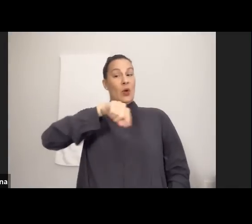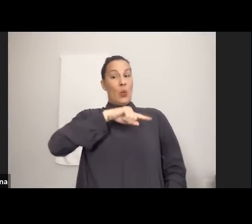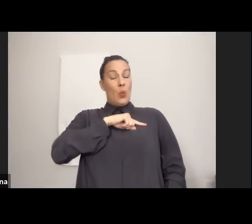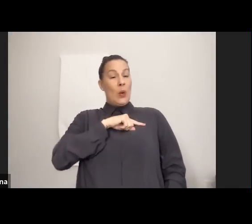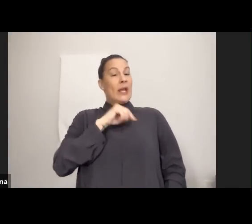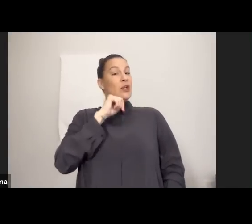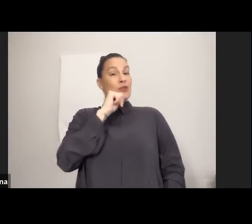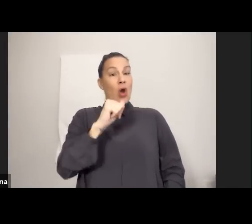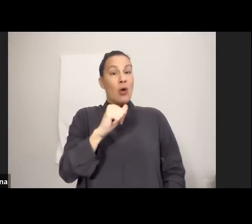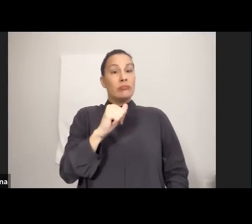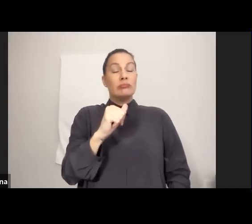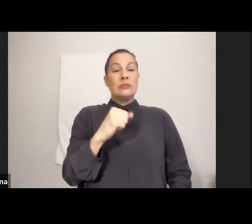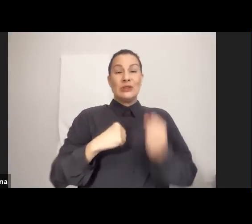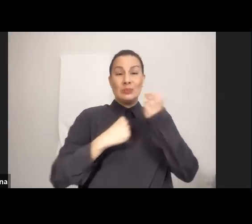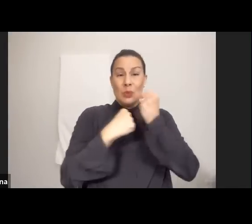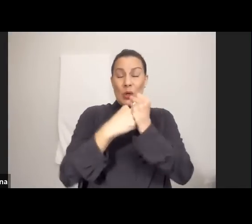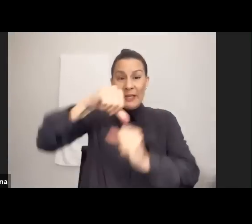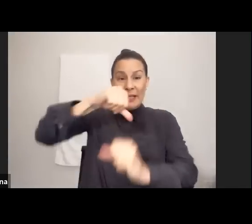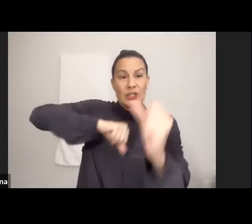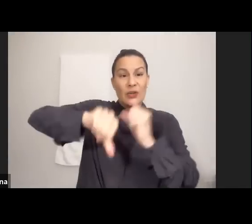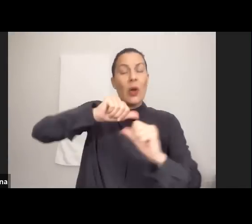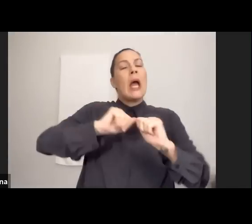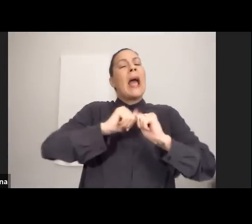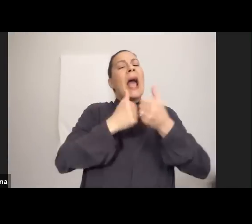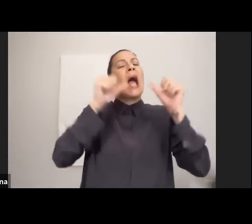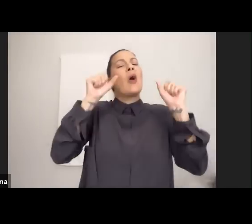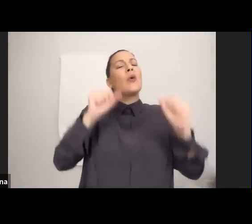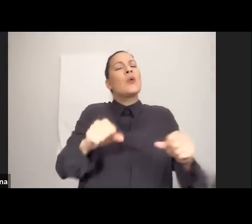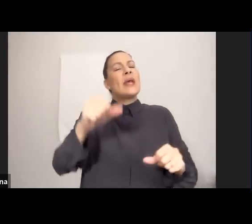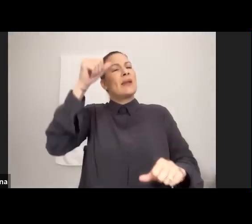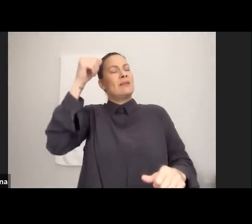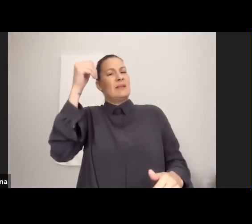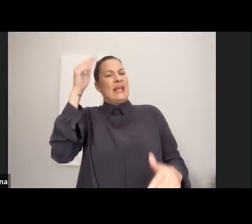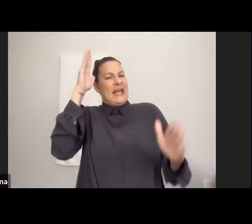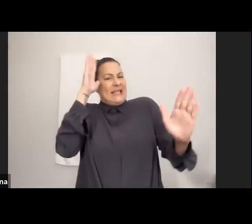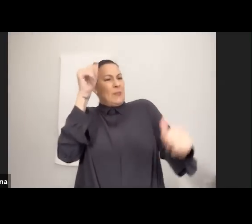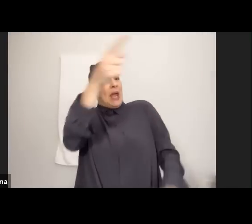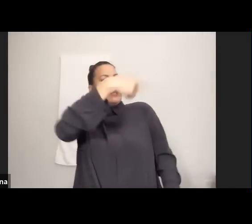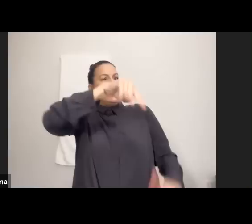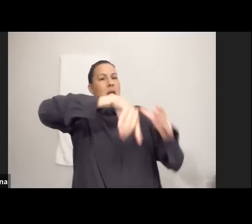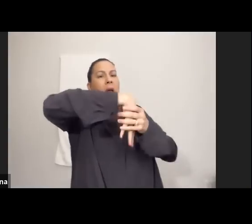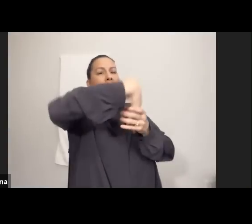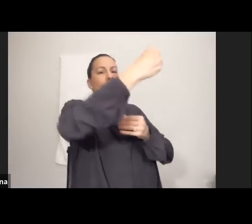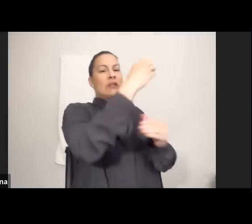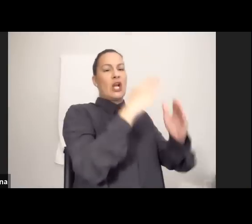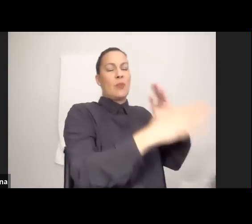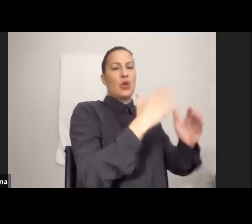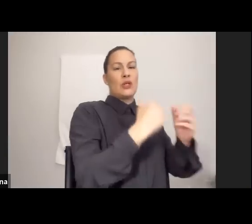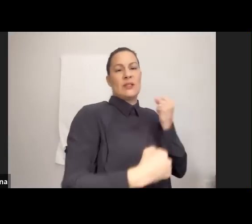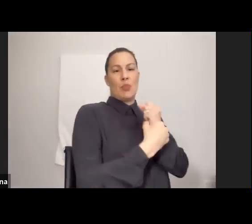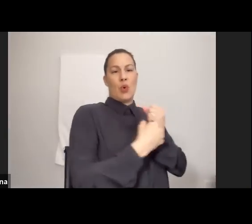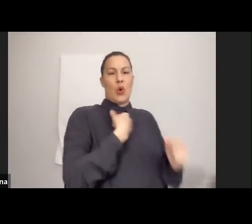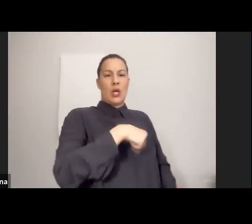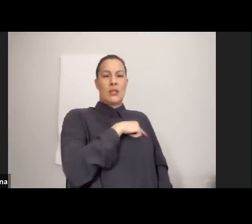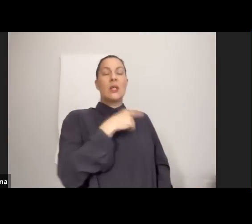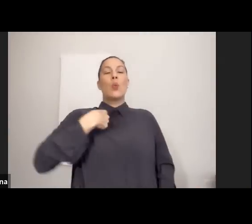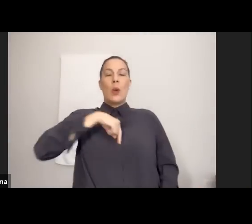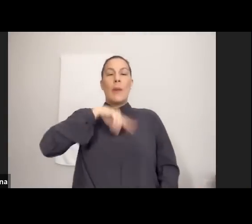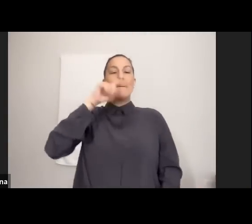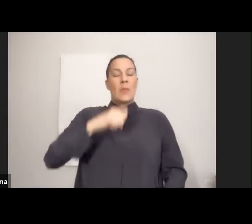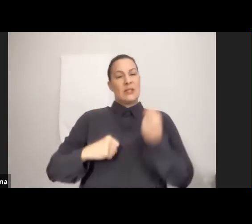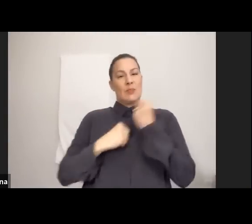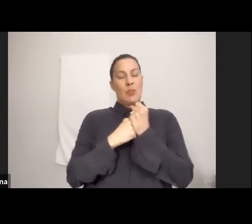solidarity, how can we expect the cis community to stand in solidarity with us? We're speaking from our personal experience. This